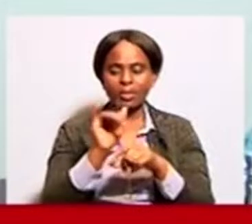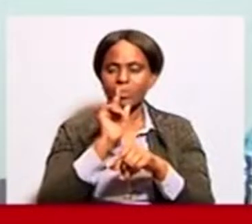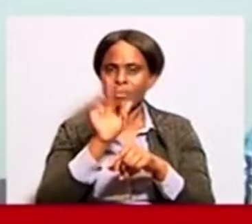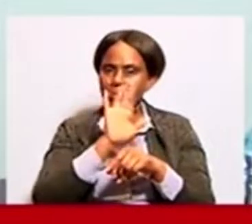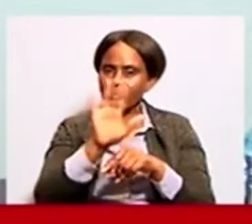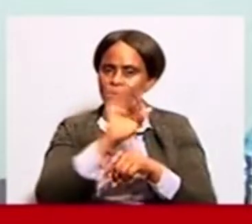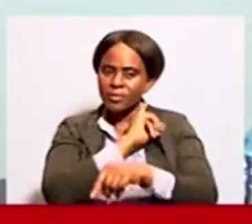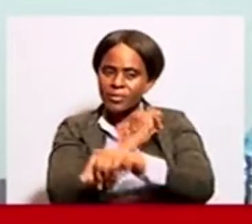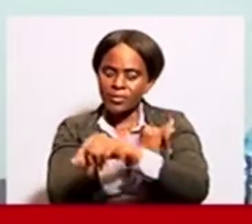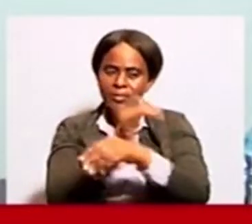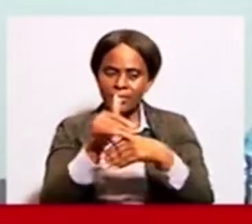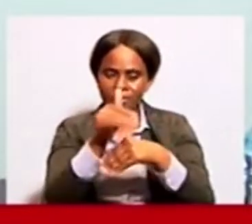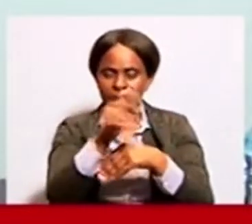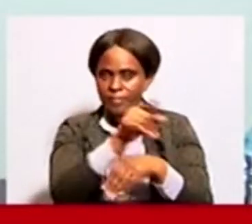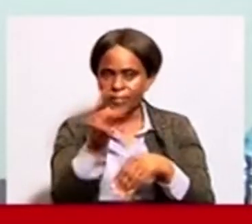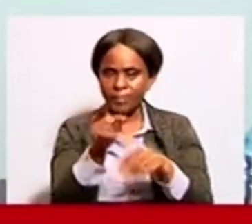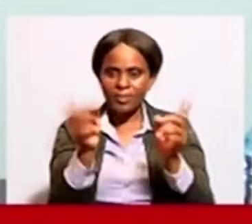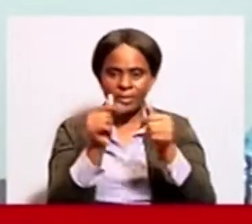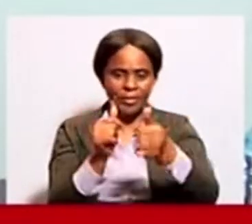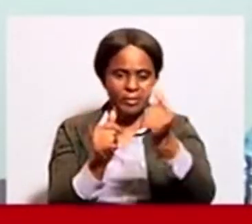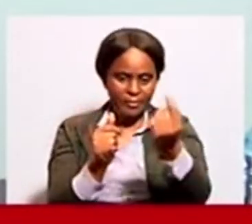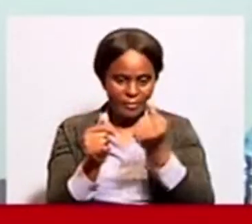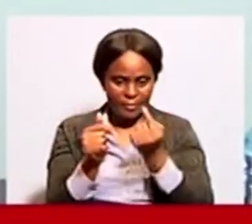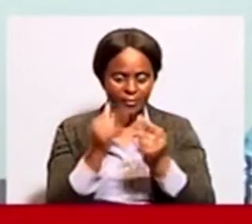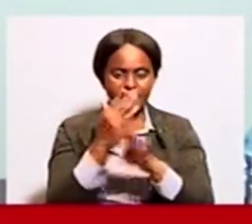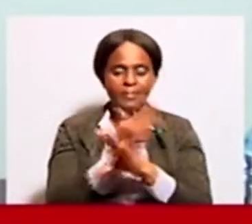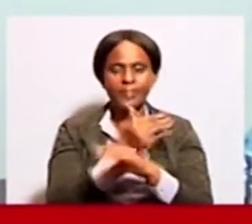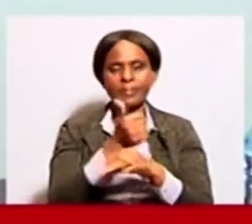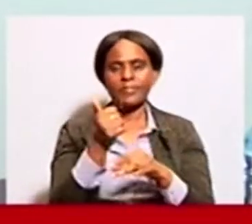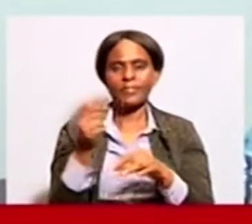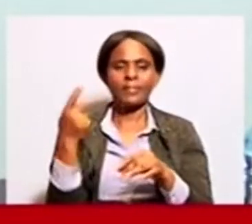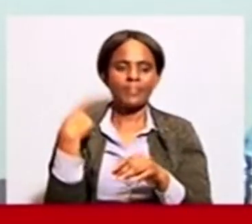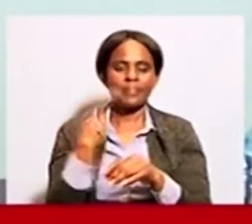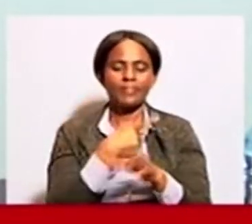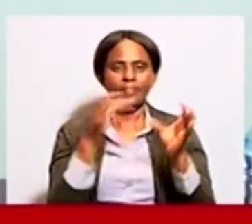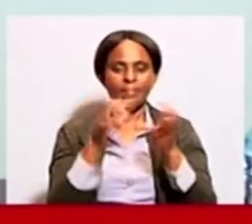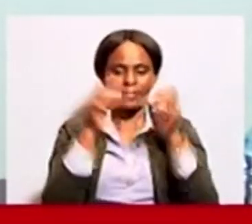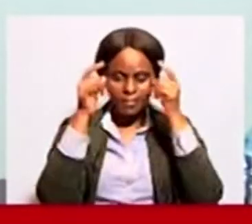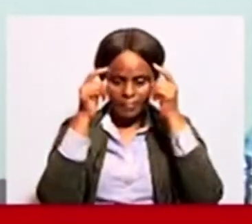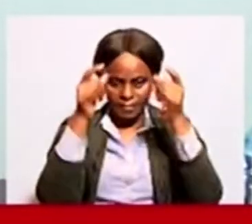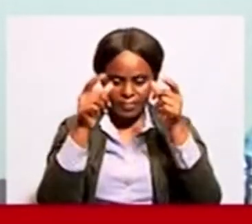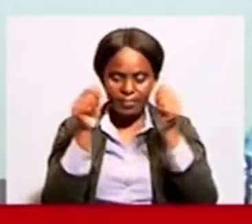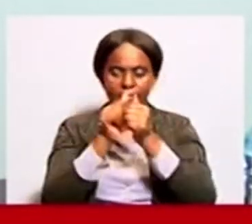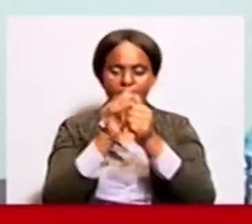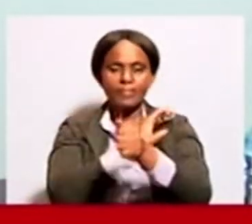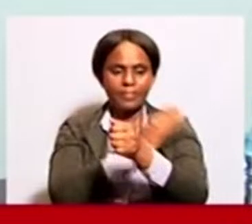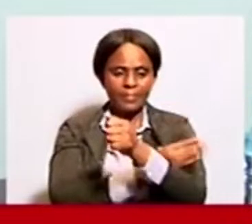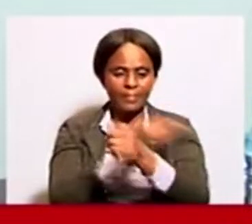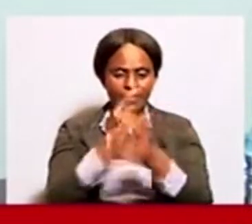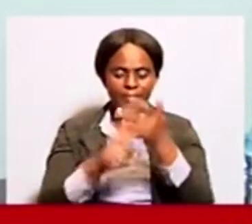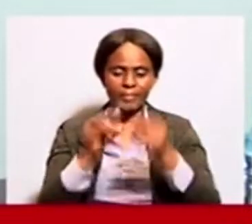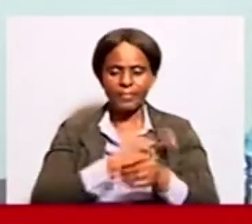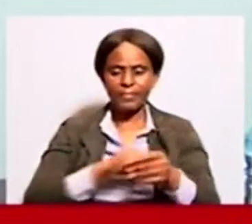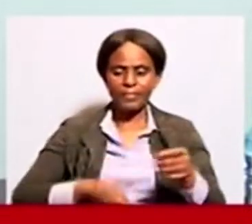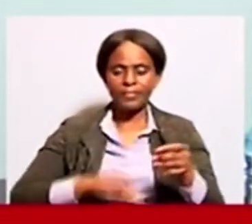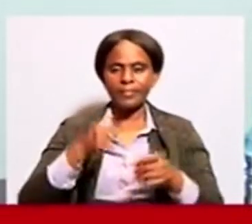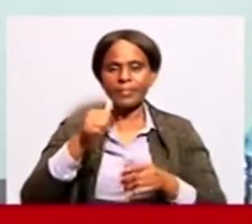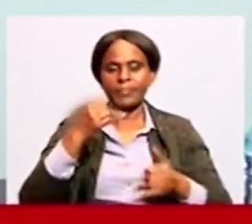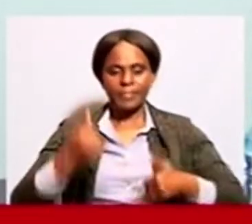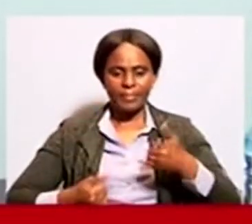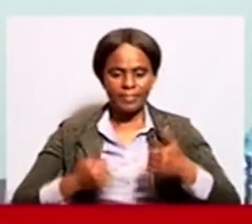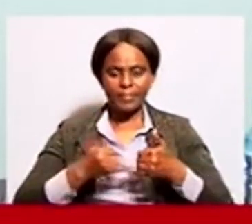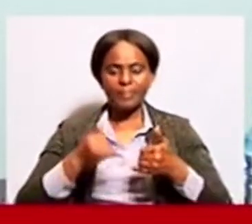is extended to you when you appear before any parliamentary committee. You are conferred with the immunity that members enjoy, that